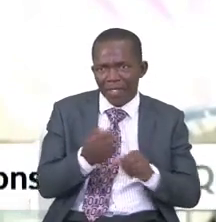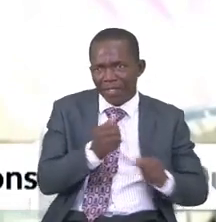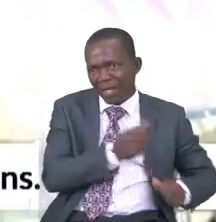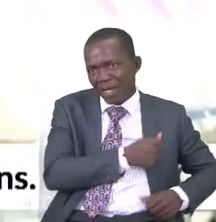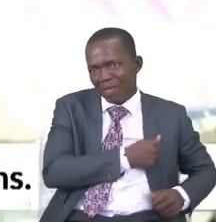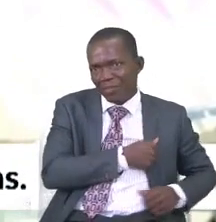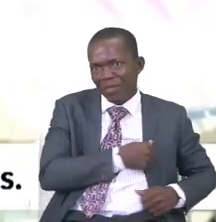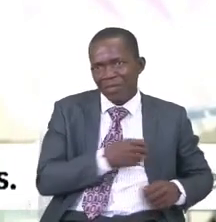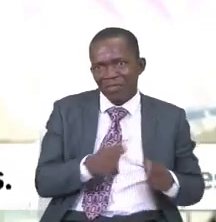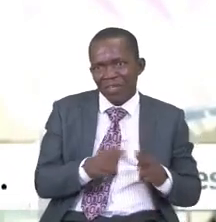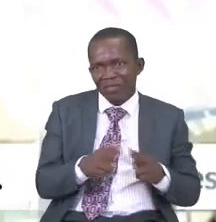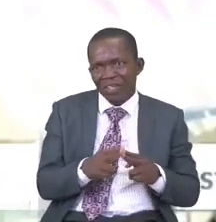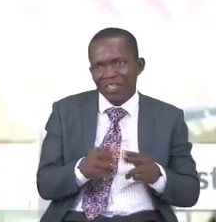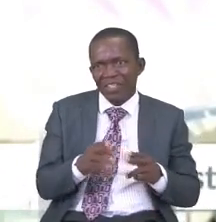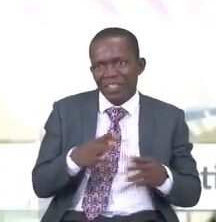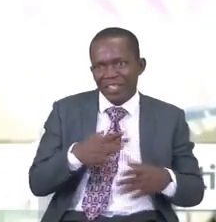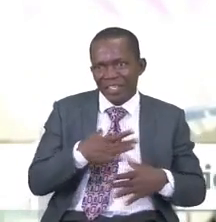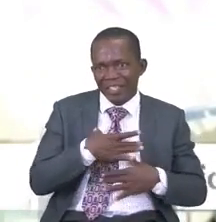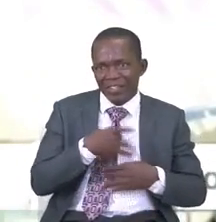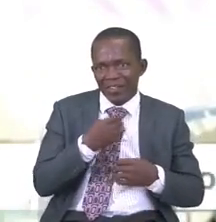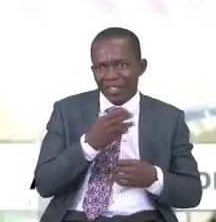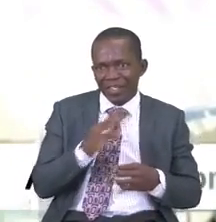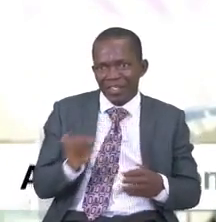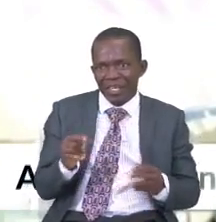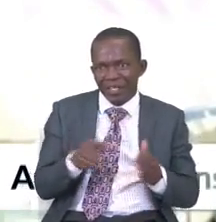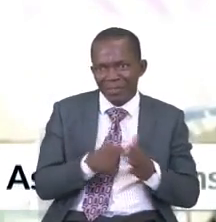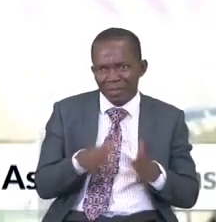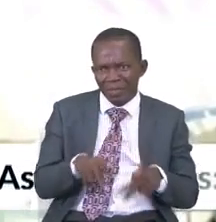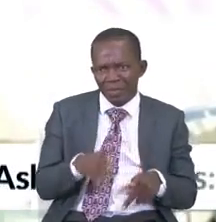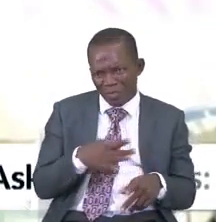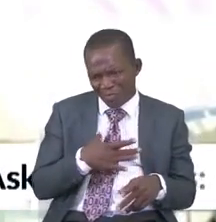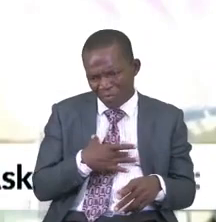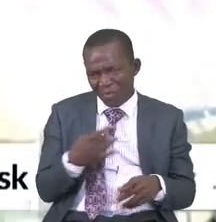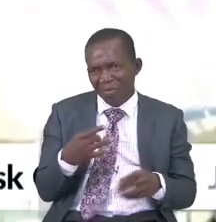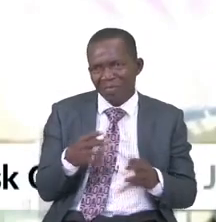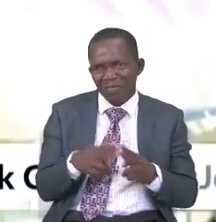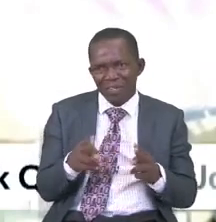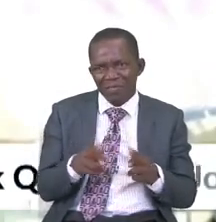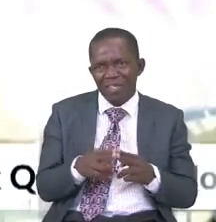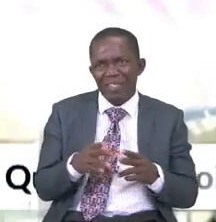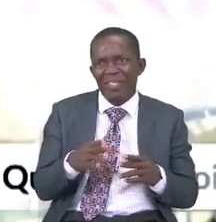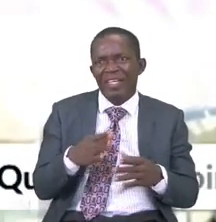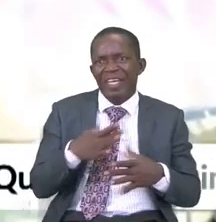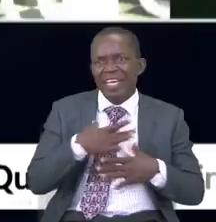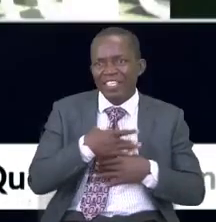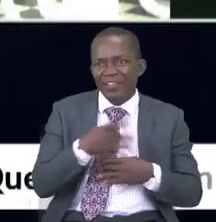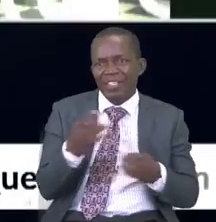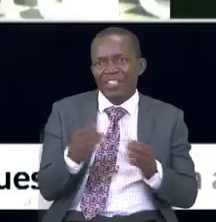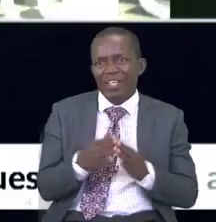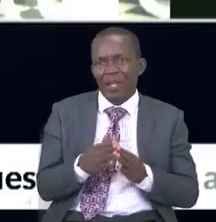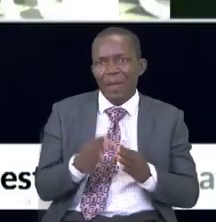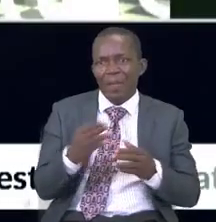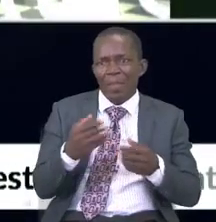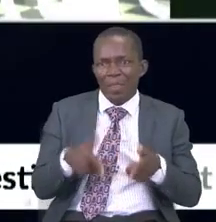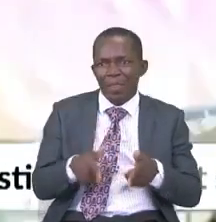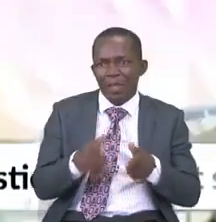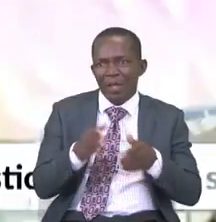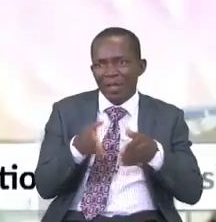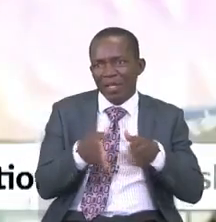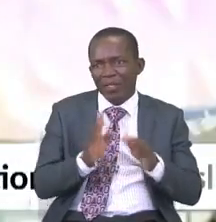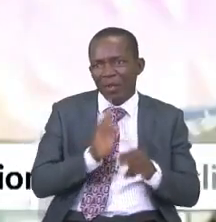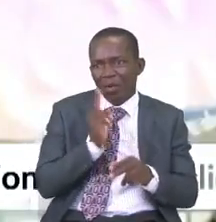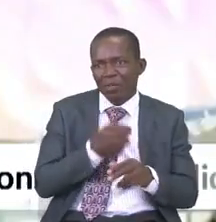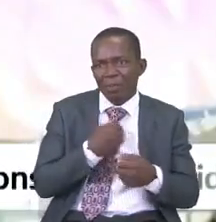marine. And then when you see that, and then they show them jet fighter planes, let's make the church. The church